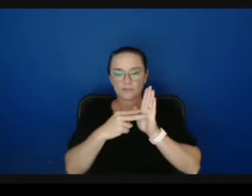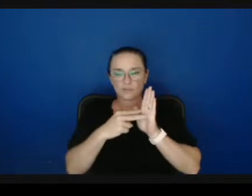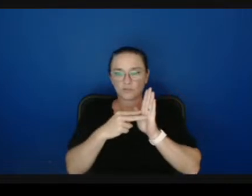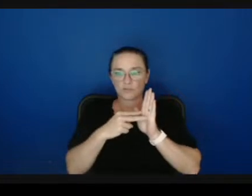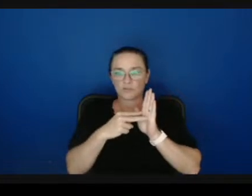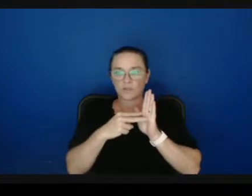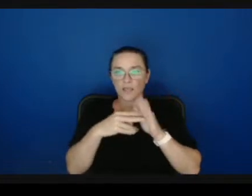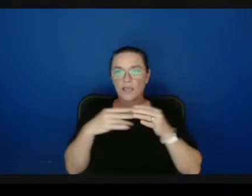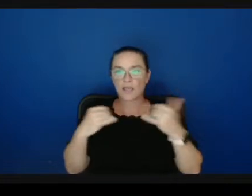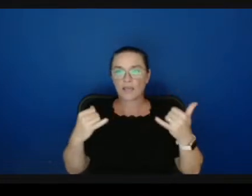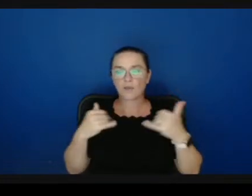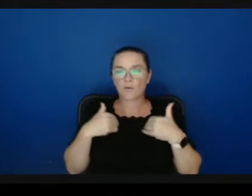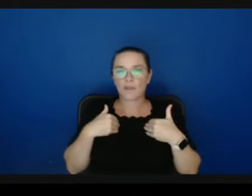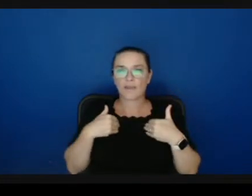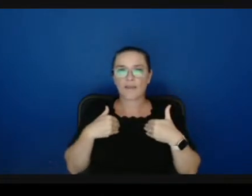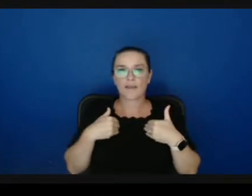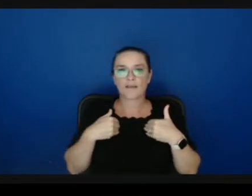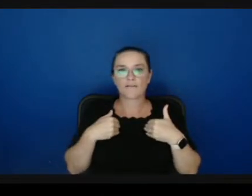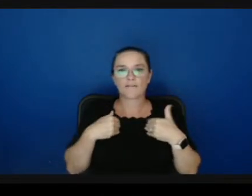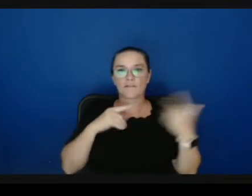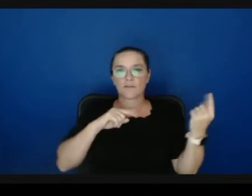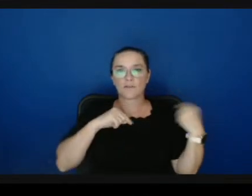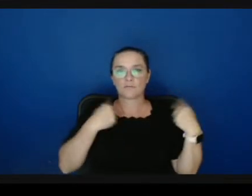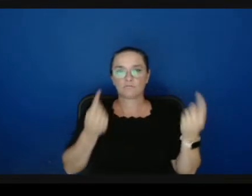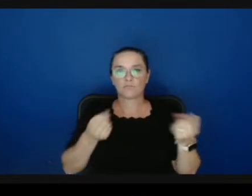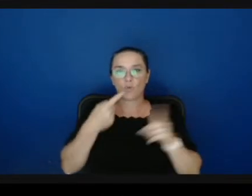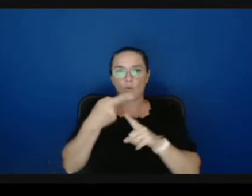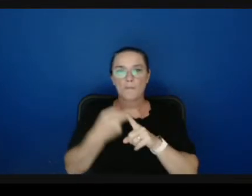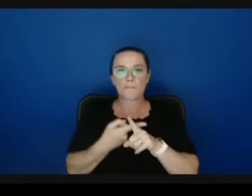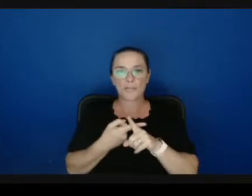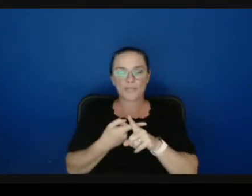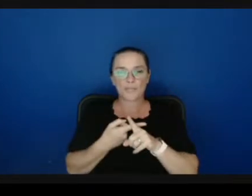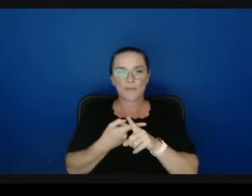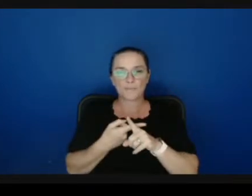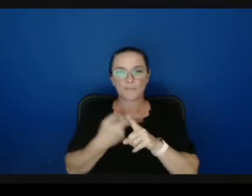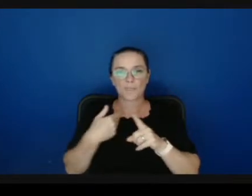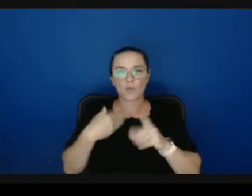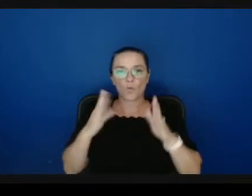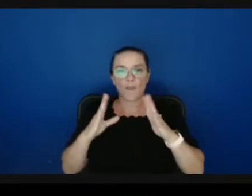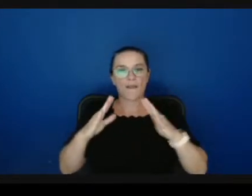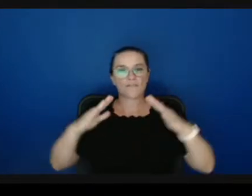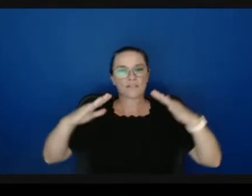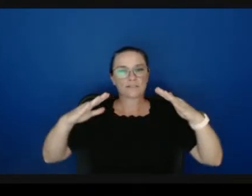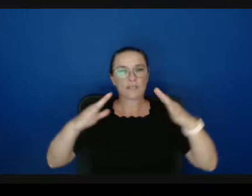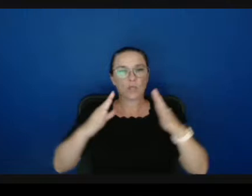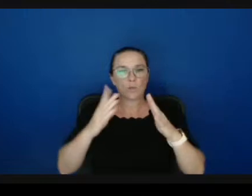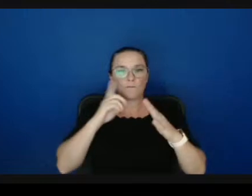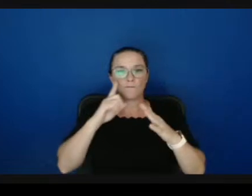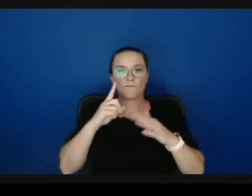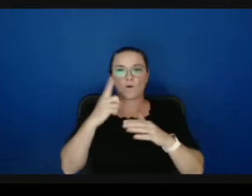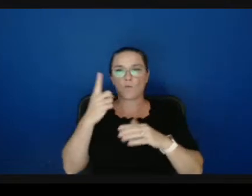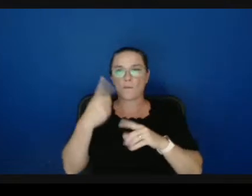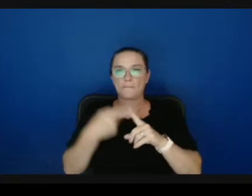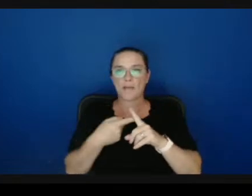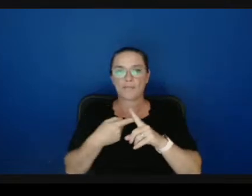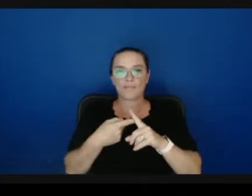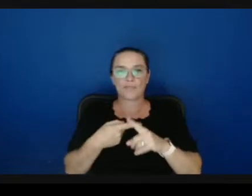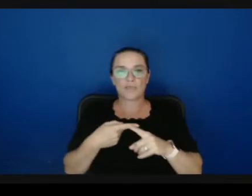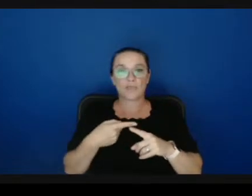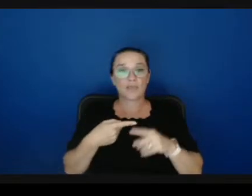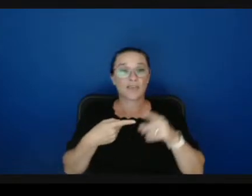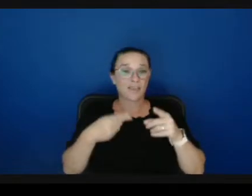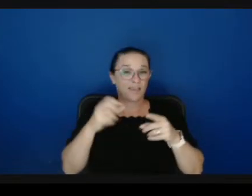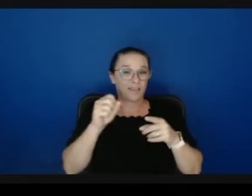and now we have our month-long data. So tilt over the last month, and our scale is still quite large